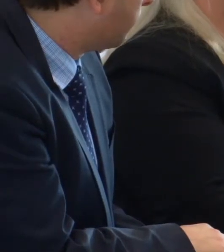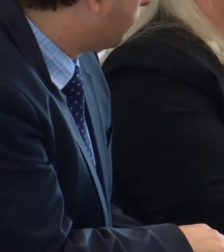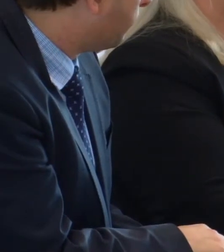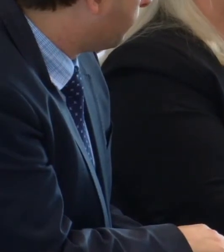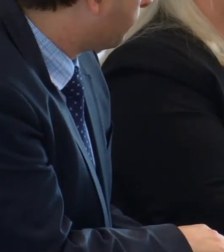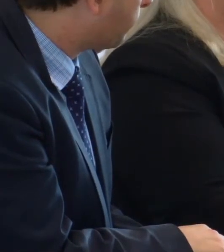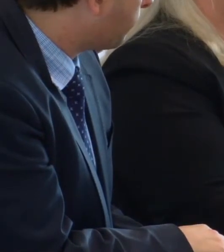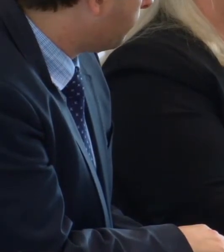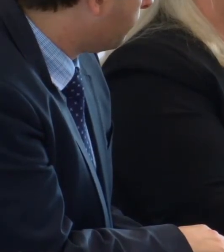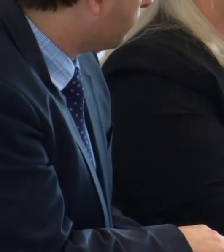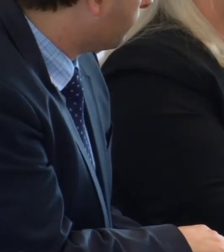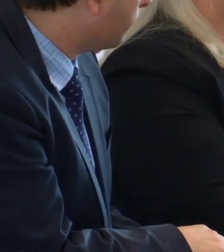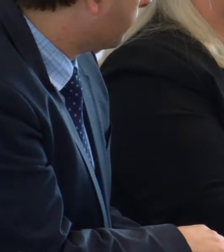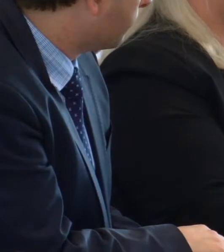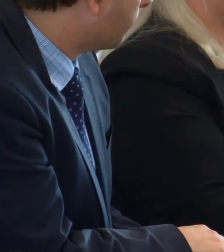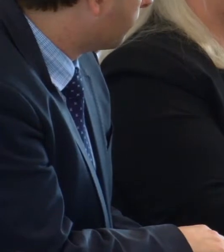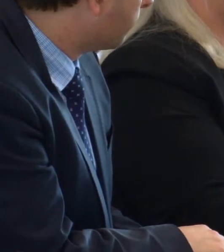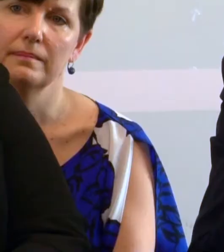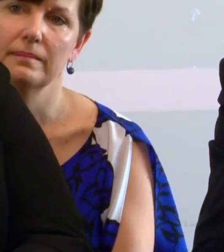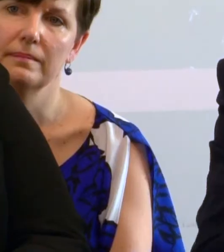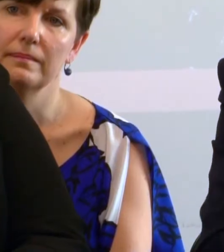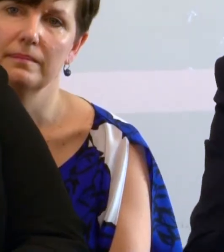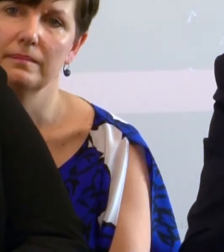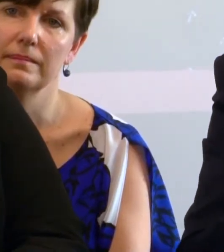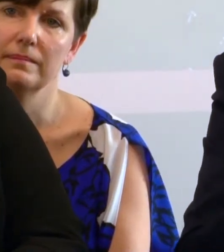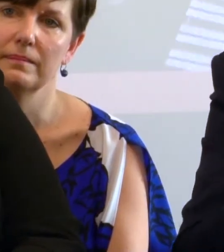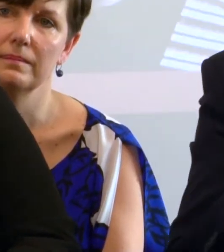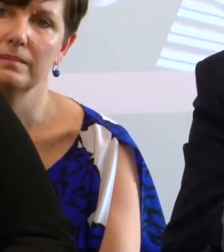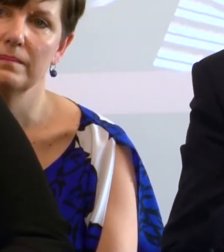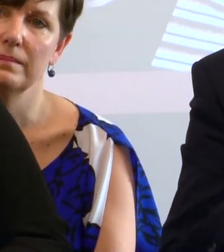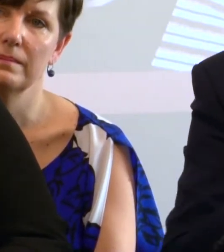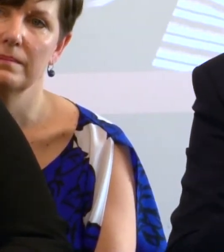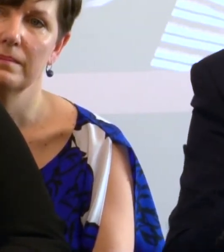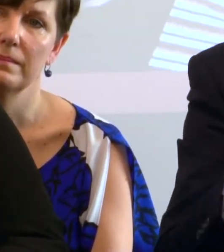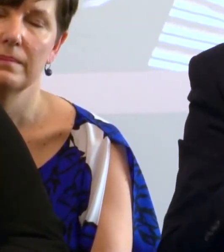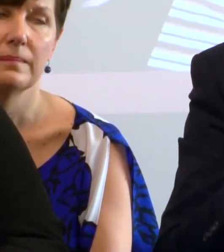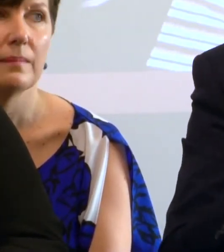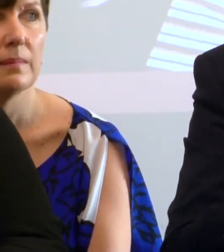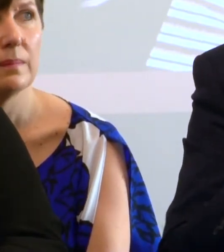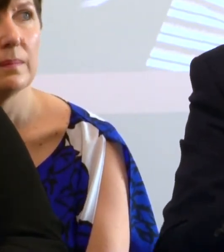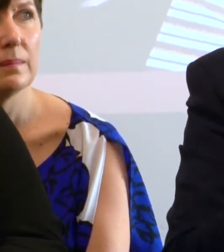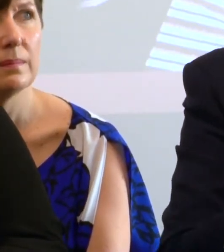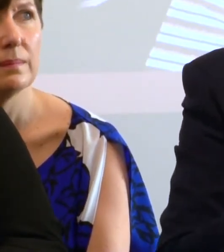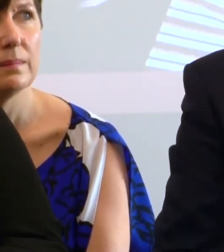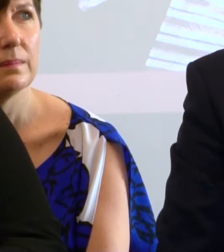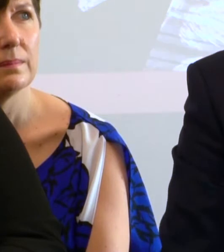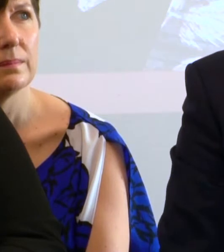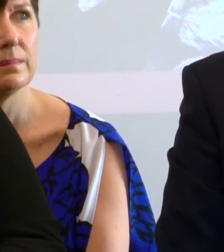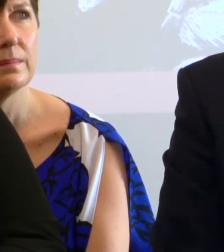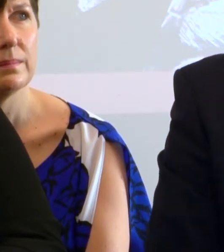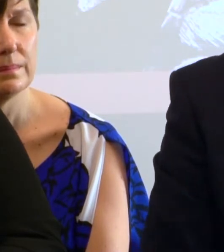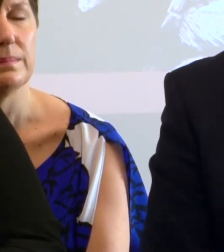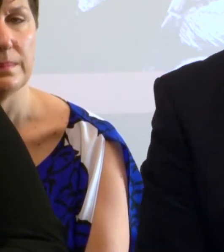comment, is I want you to start thinking and reporting and doing your stories. Don't think disability, think differently abled.